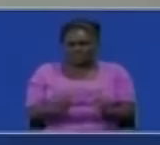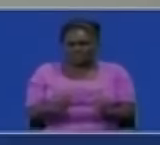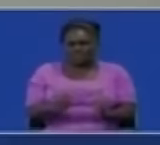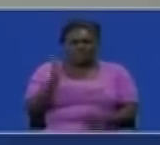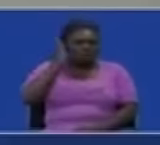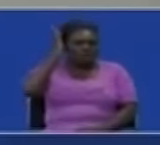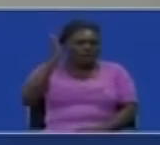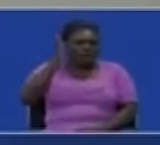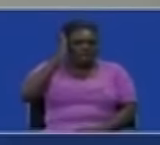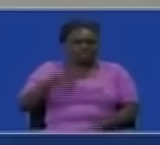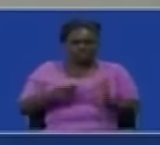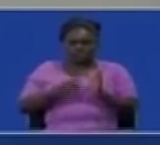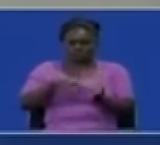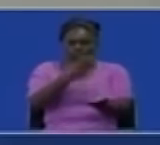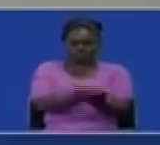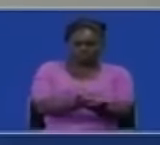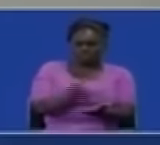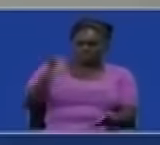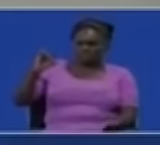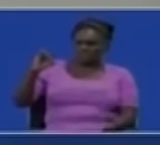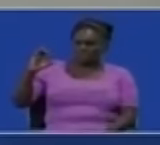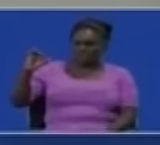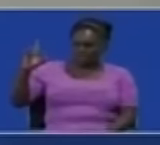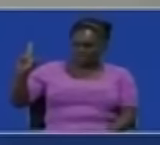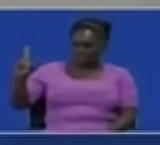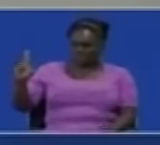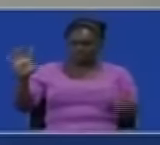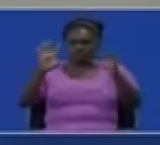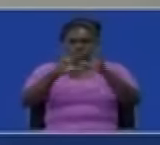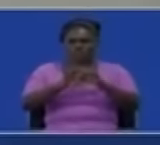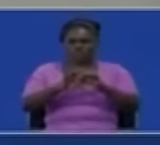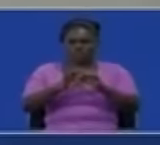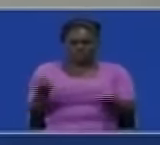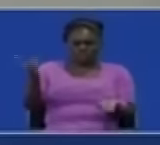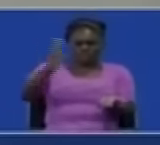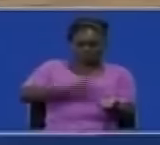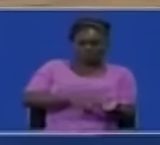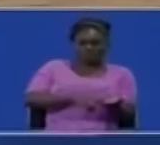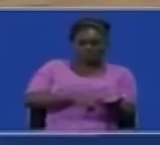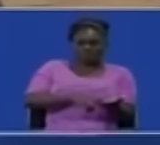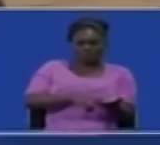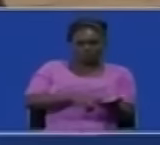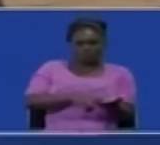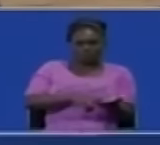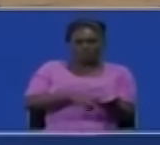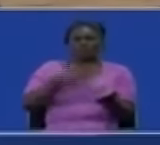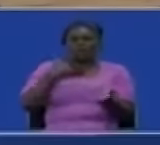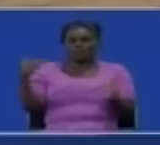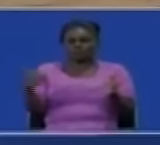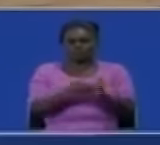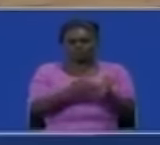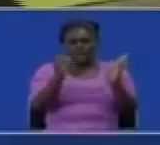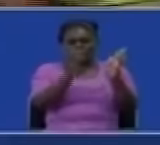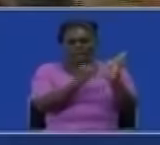Garissa backyard showed up at the CID headquarters in connection to utterances in the audio clip that called for blocking of the